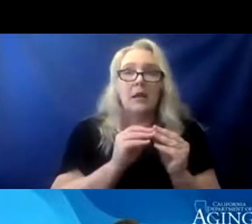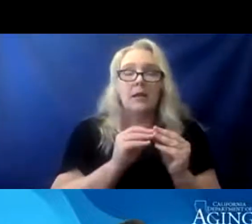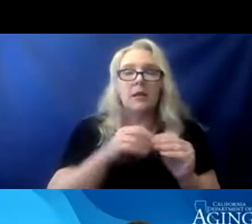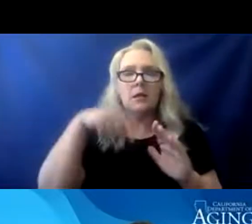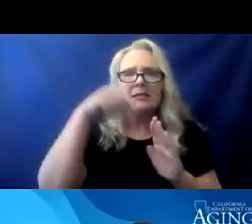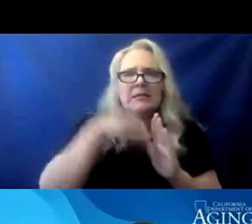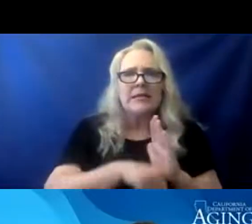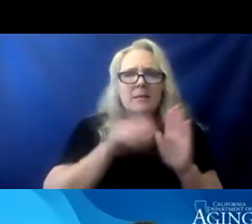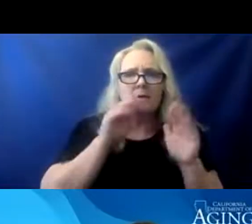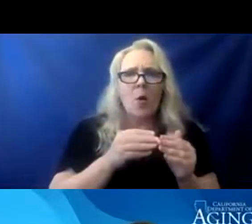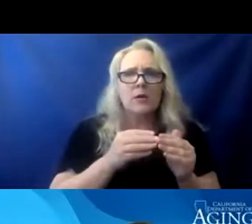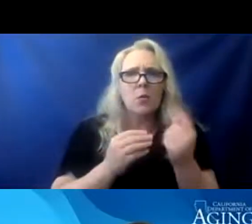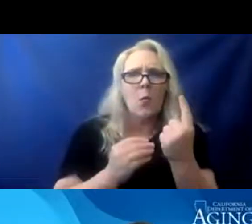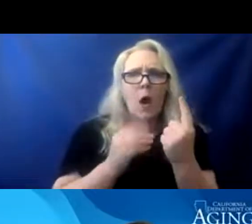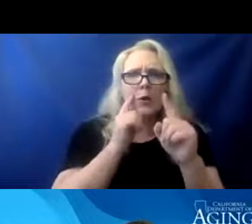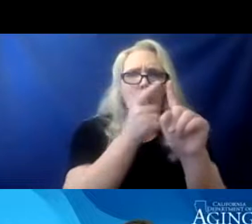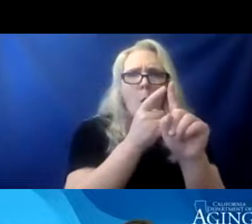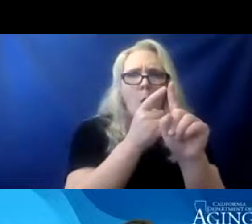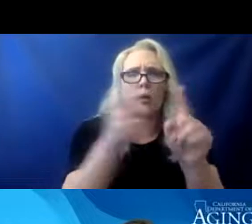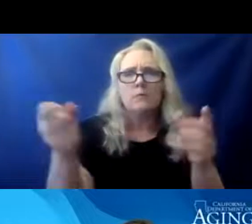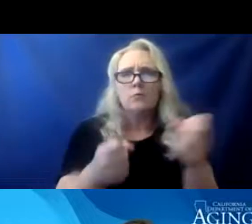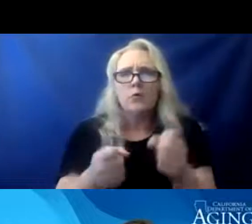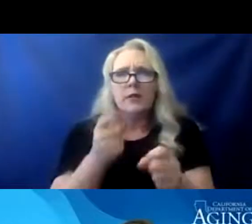goals and bring the right cabinet members and